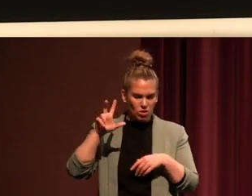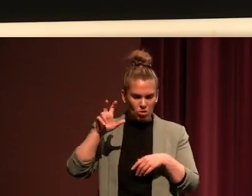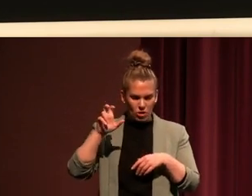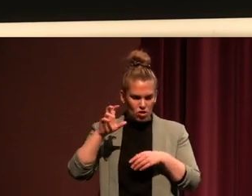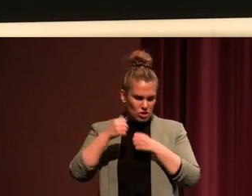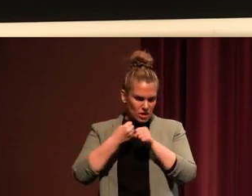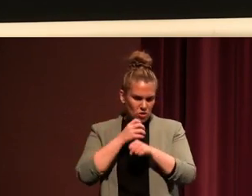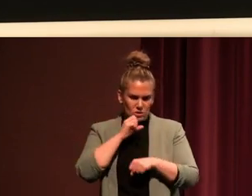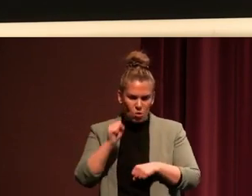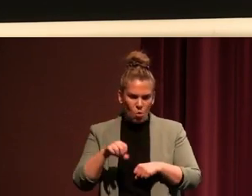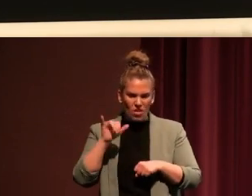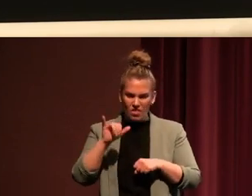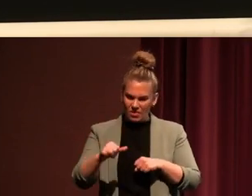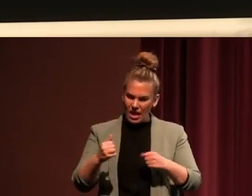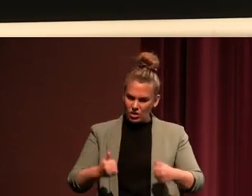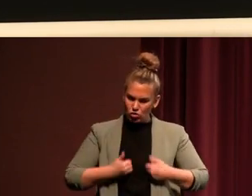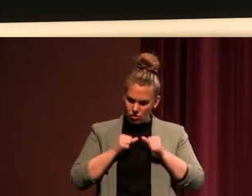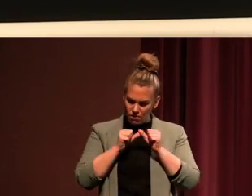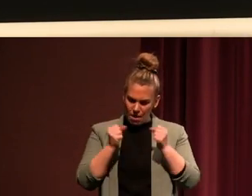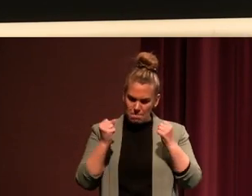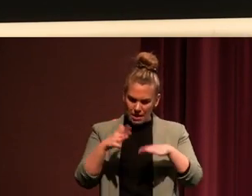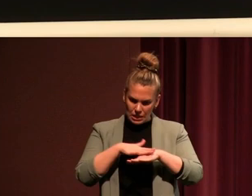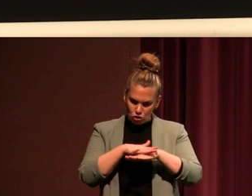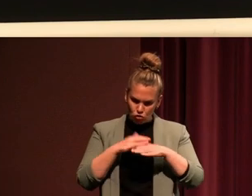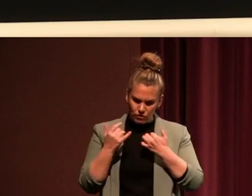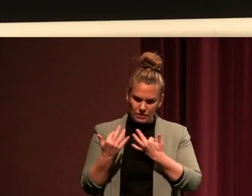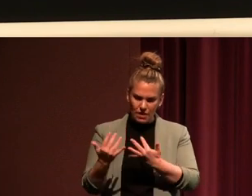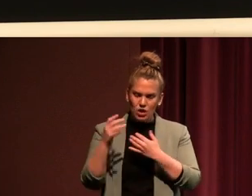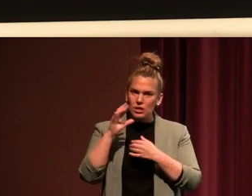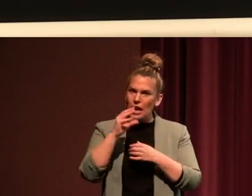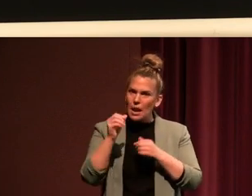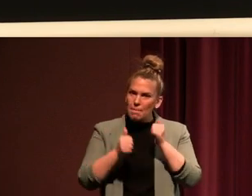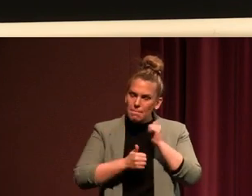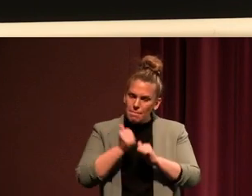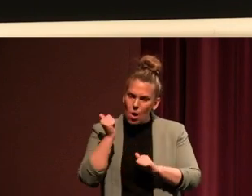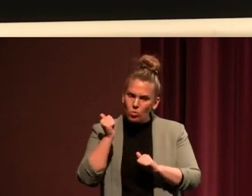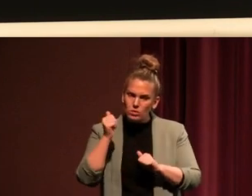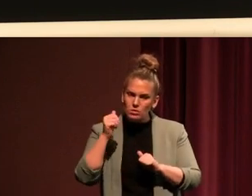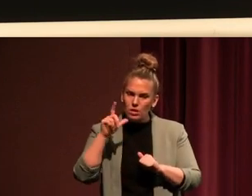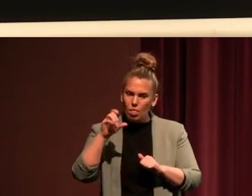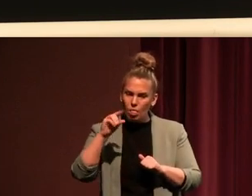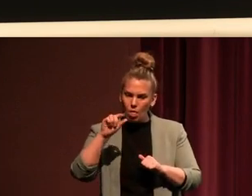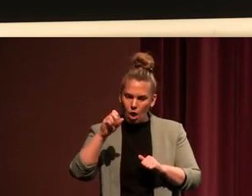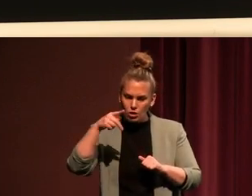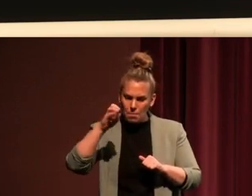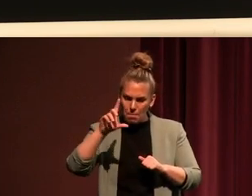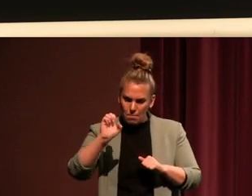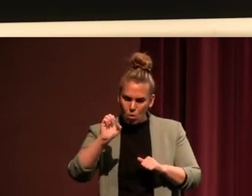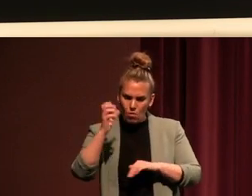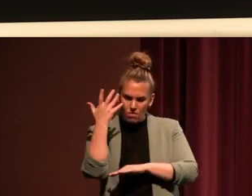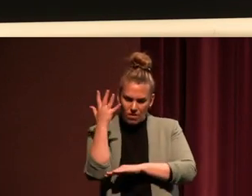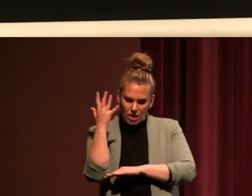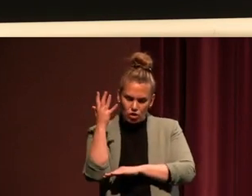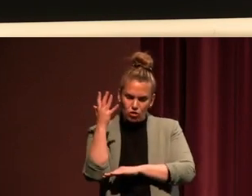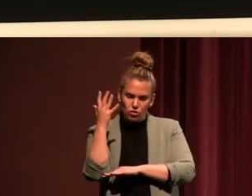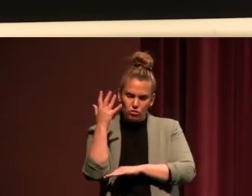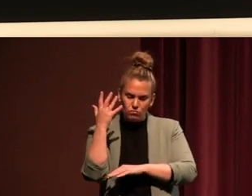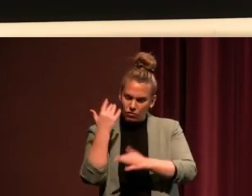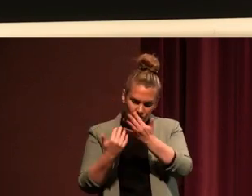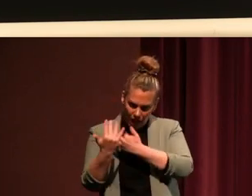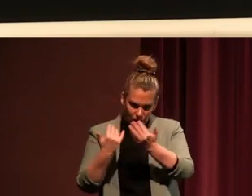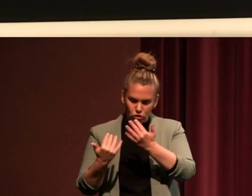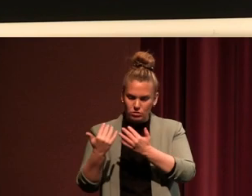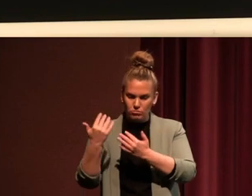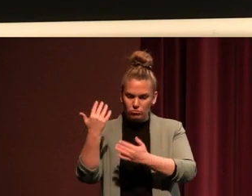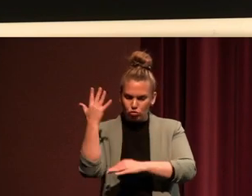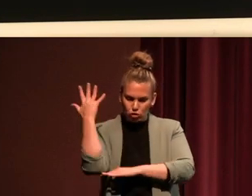survived multiple surface fires, and that most of the lodgepole on the site are lodgepole that were established following